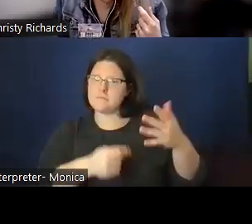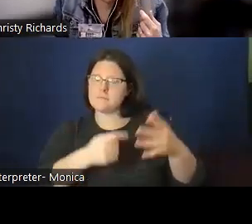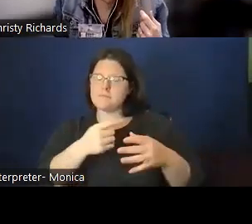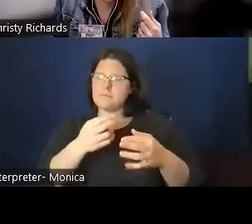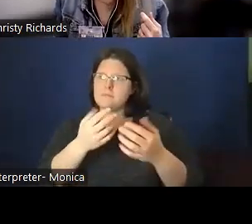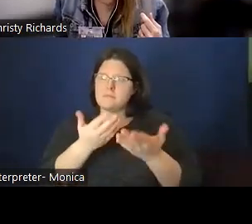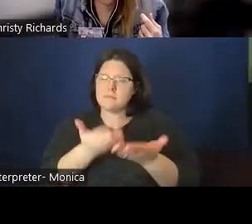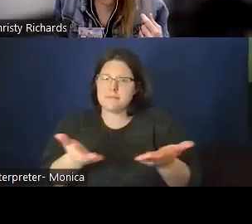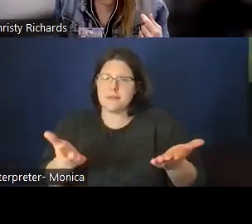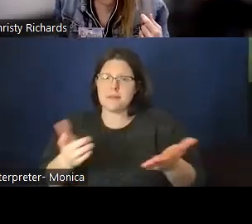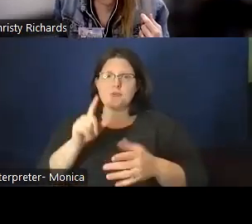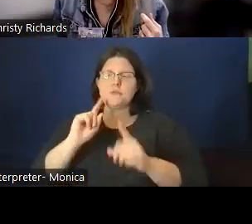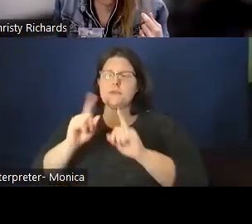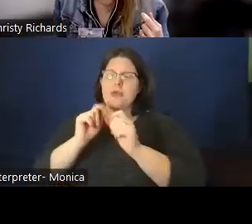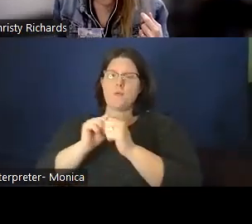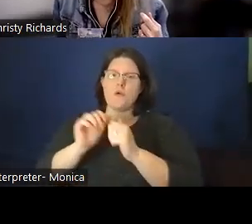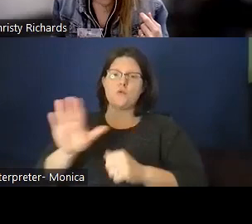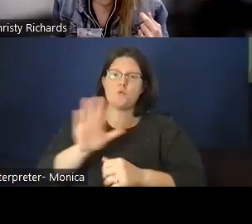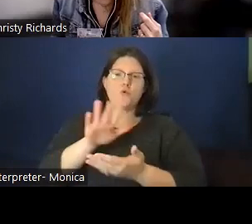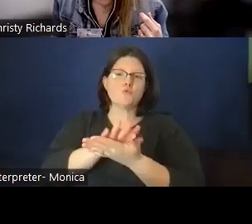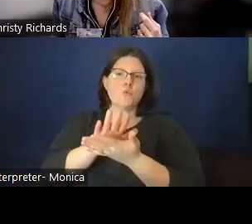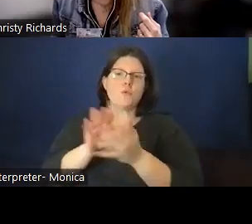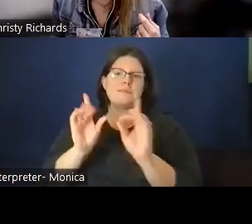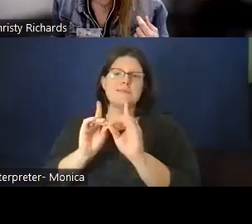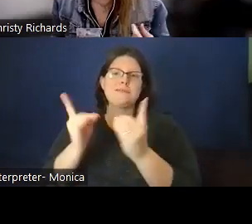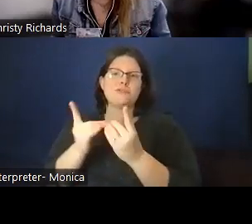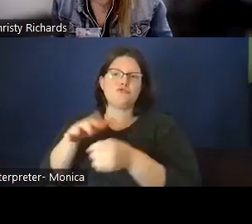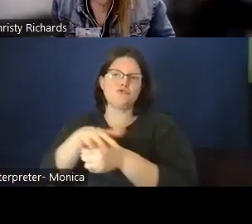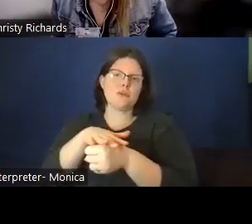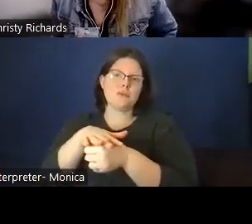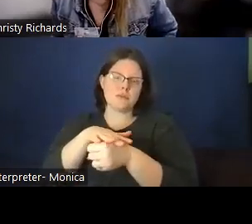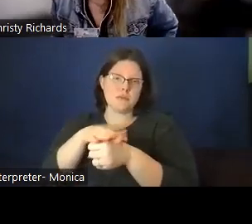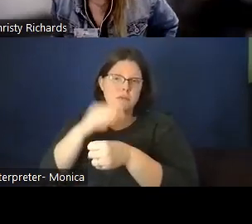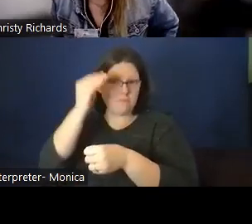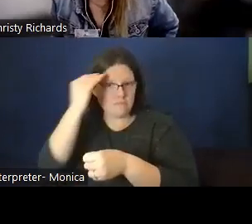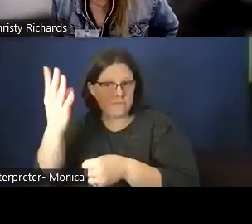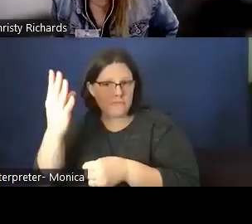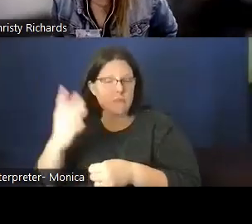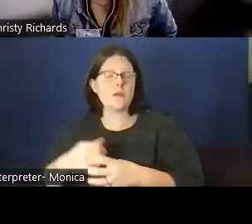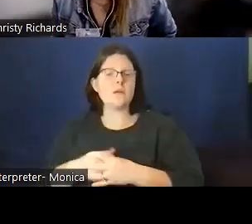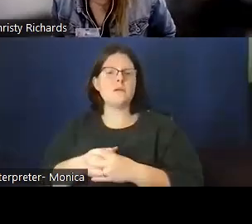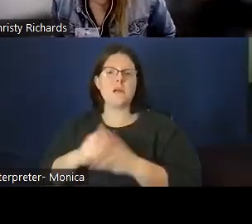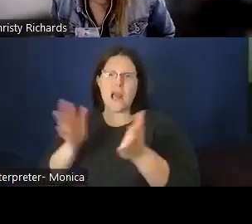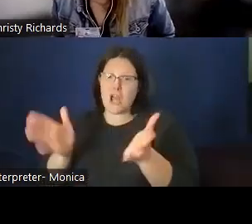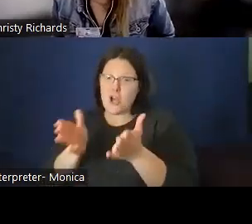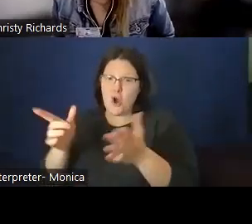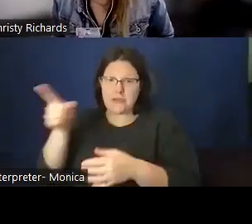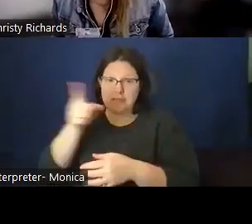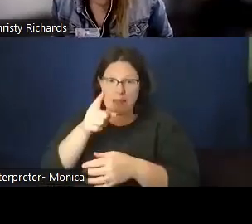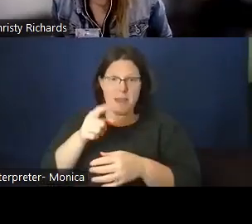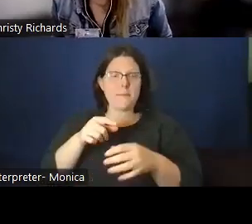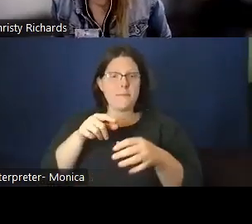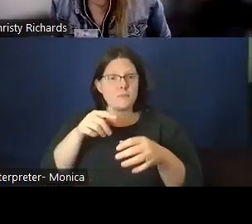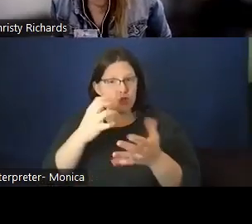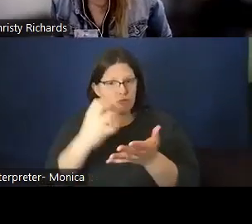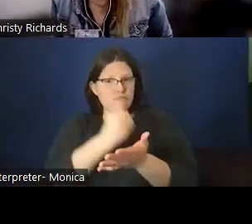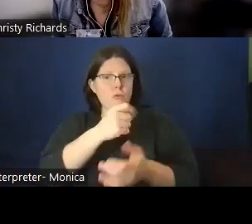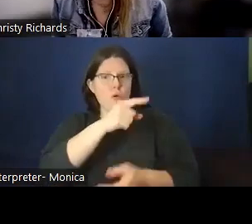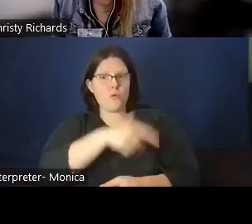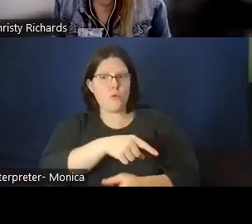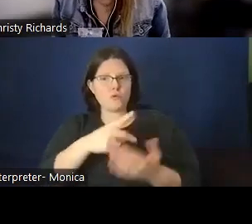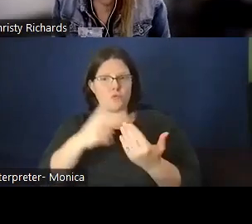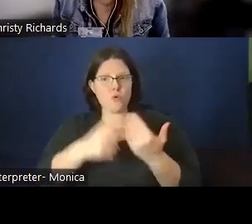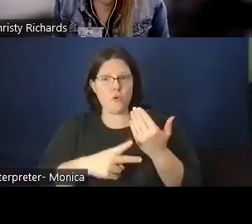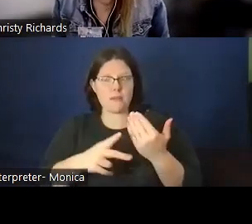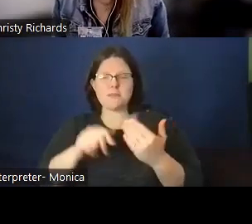your school district and, you know, encourage these types of programs as an alternative to